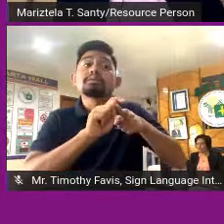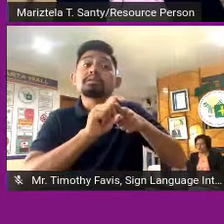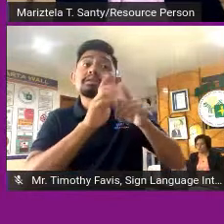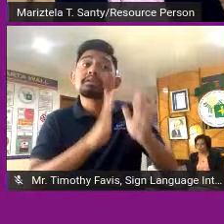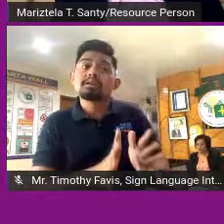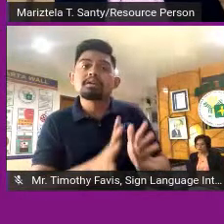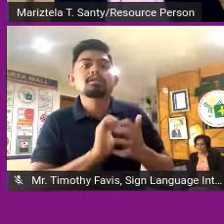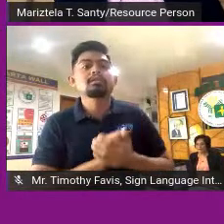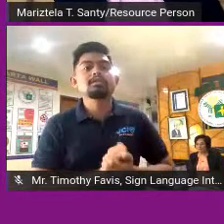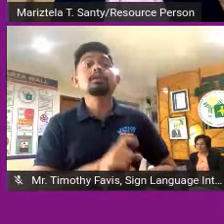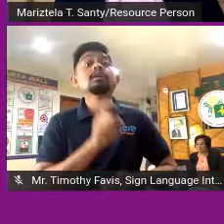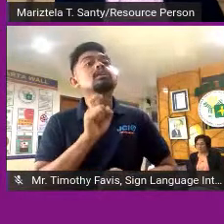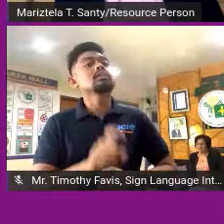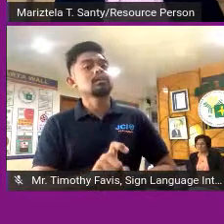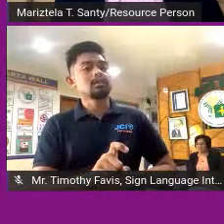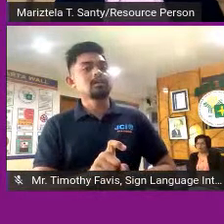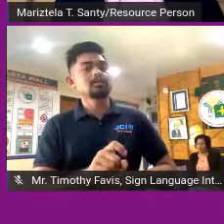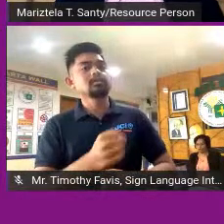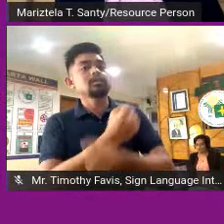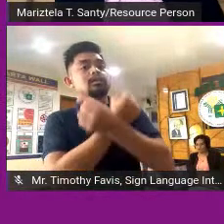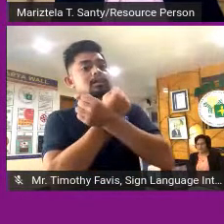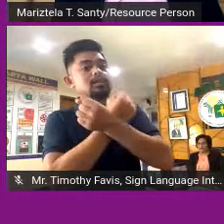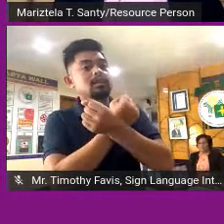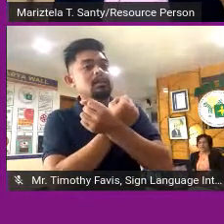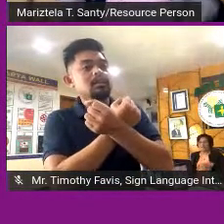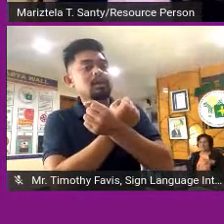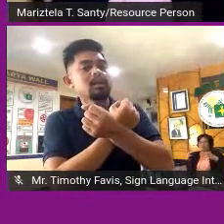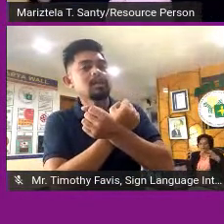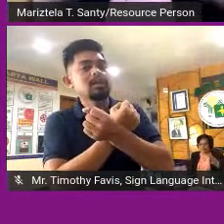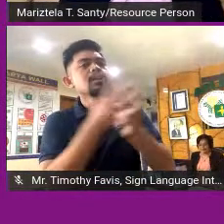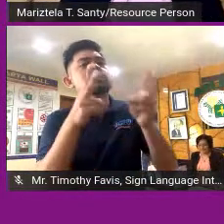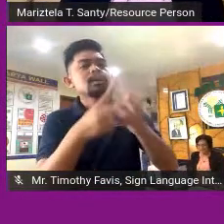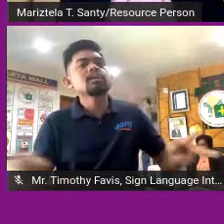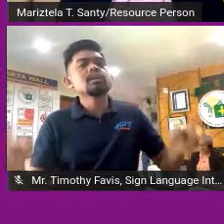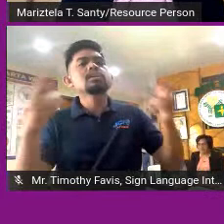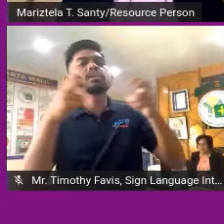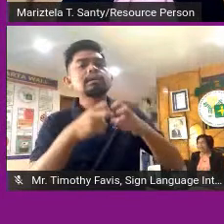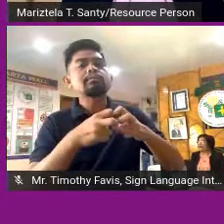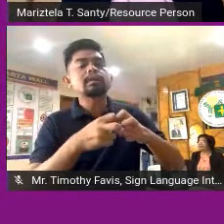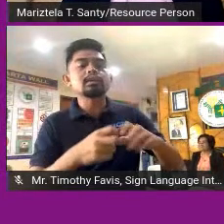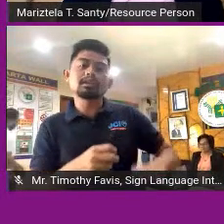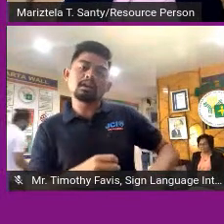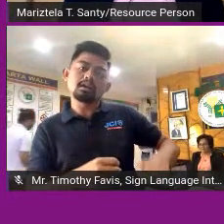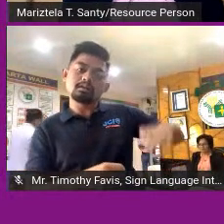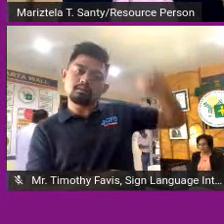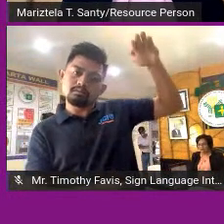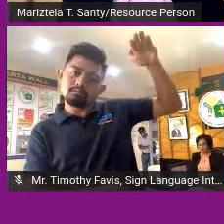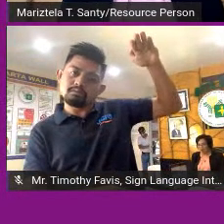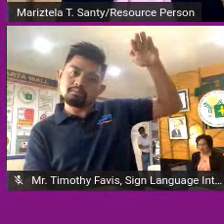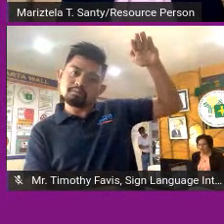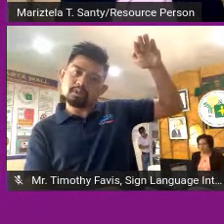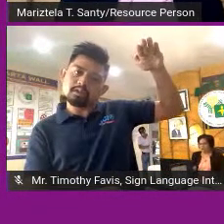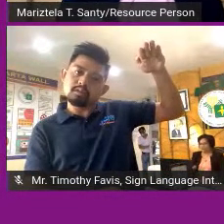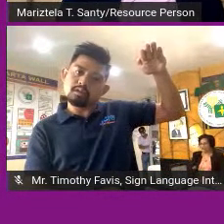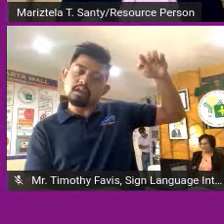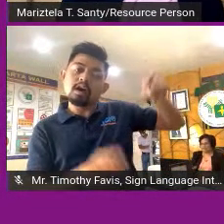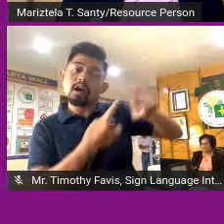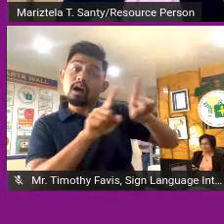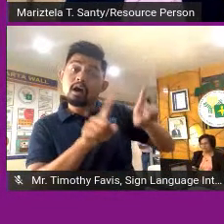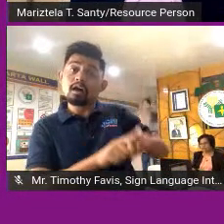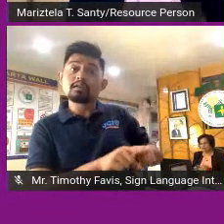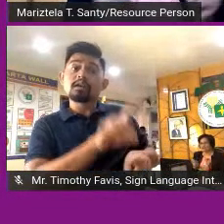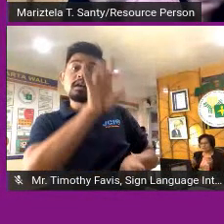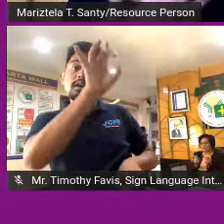able to tie them with extremely small ropes, kahit lumaki na silang as 8,000 pounds.